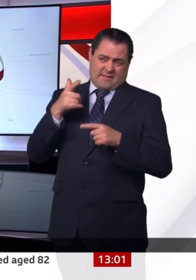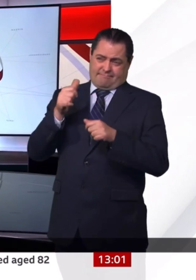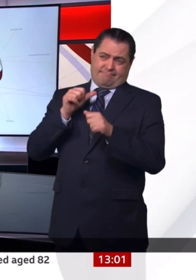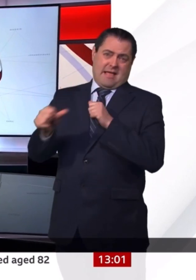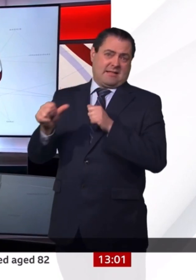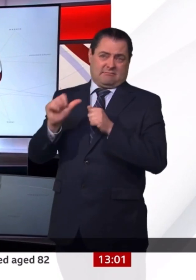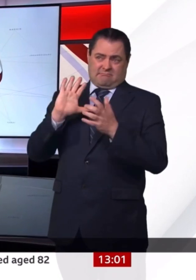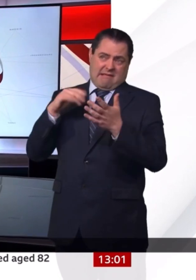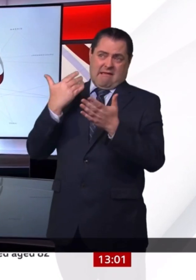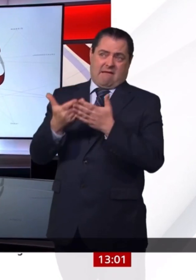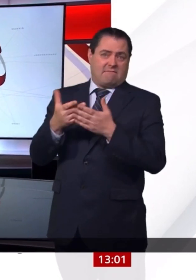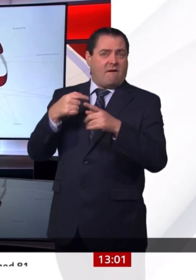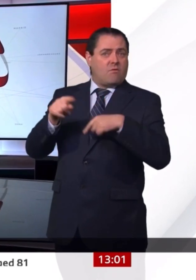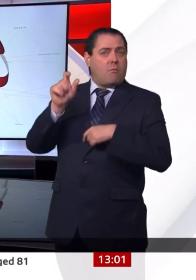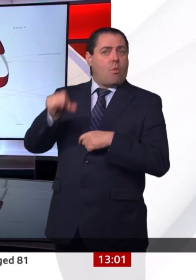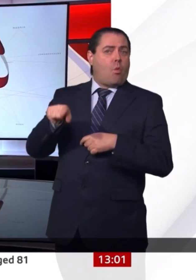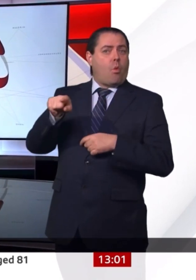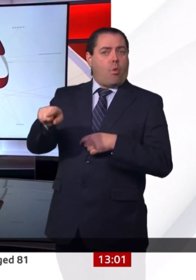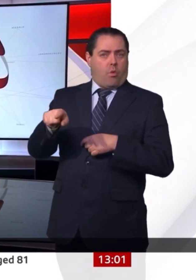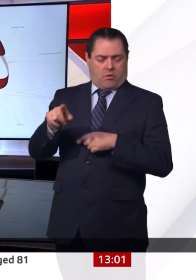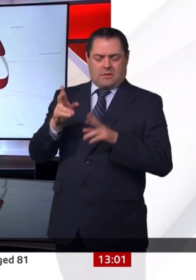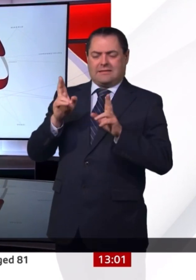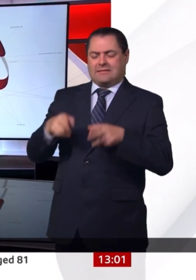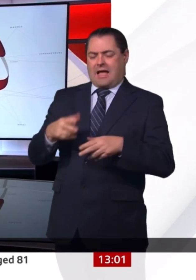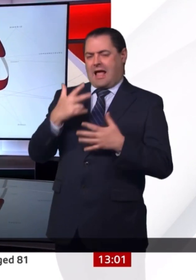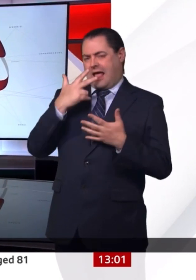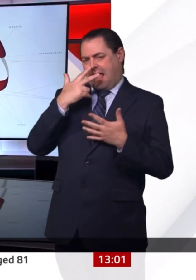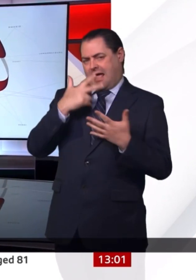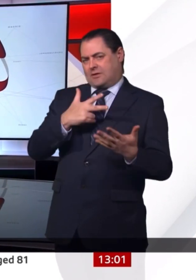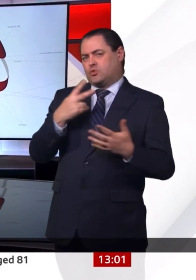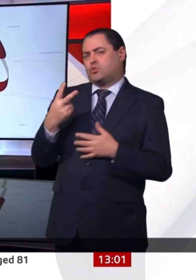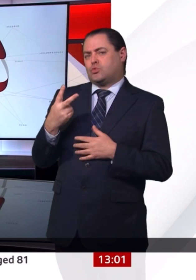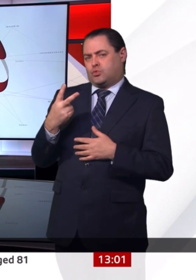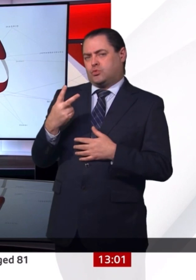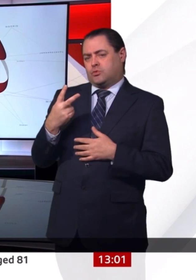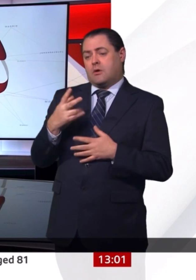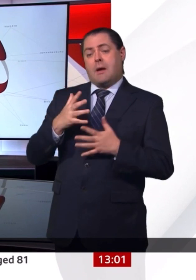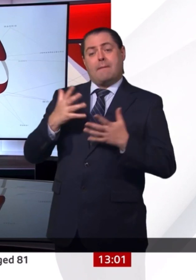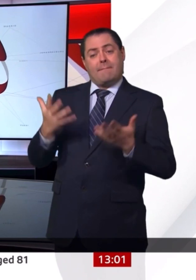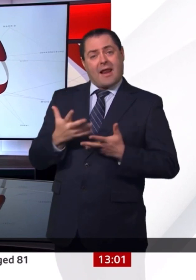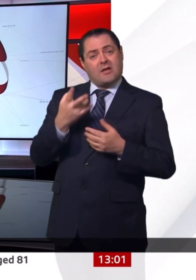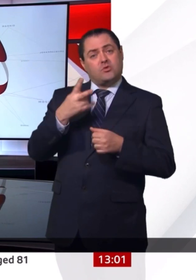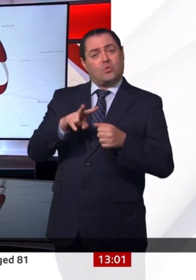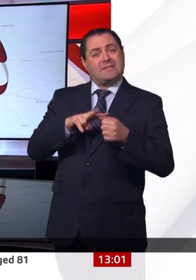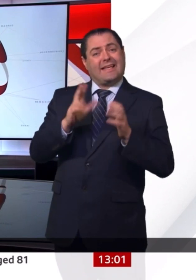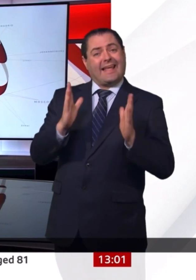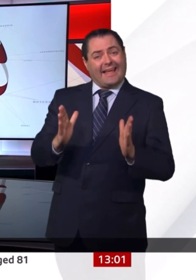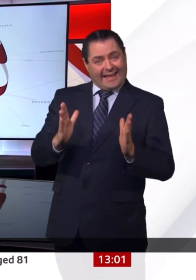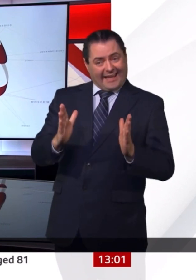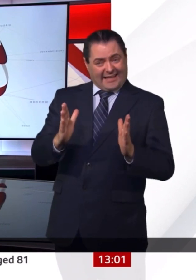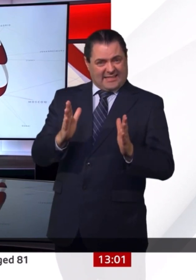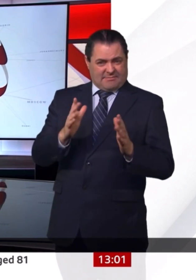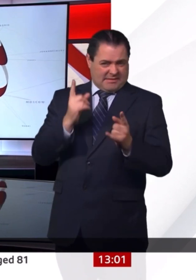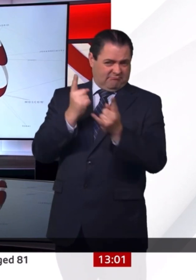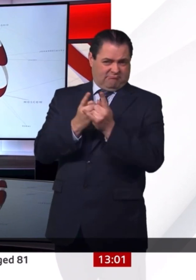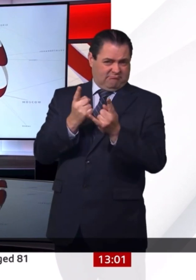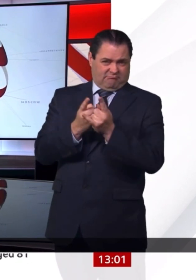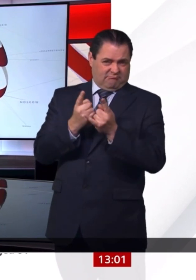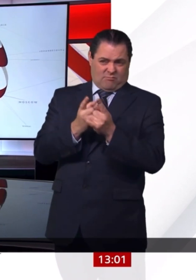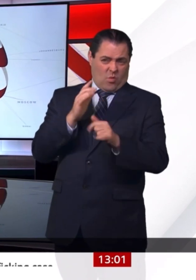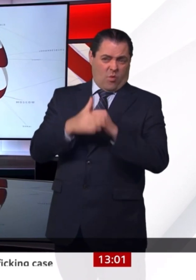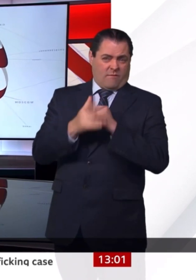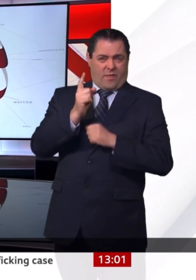all time. He's died at the age of 82 during his 2 decades on the pitch. Pelé scored a world record of more than 1,200